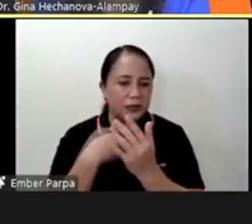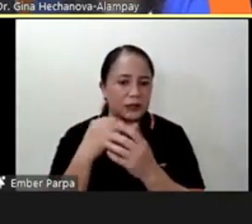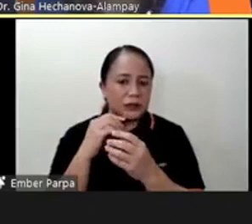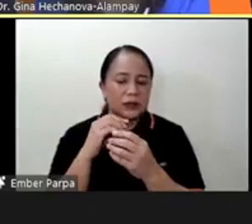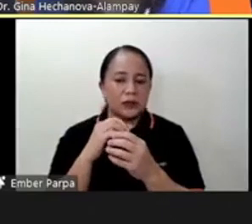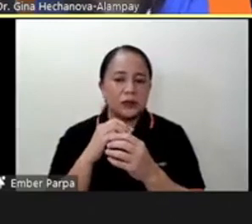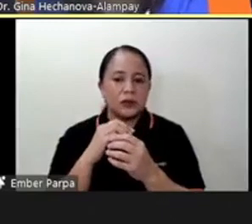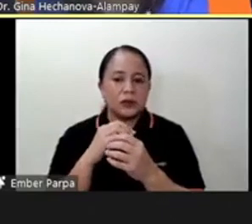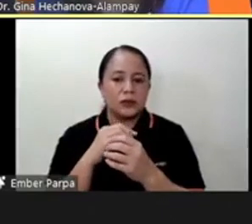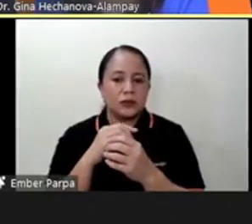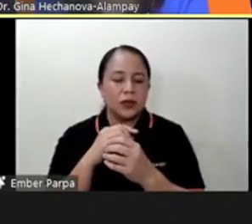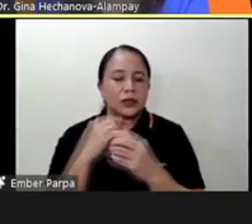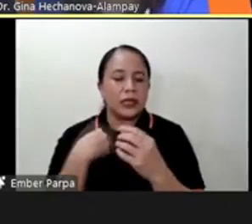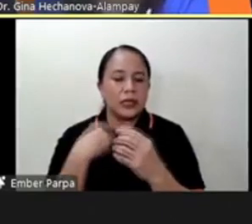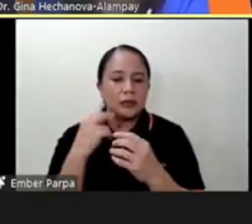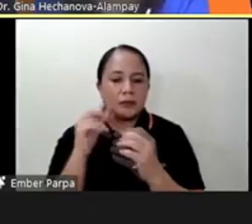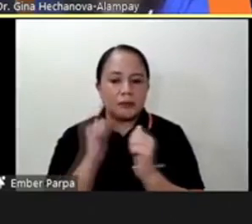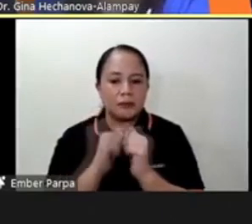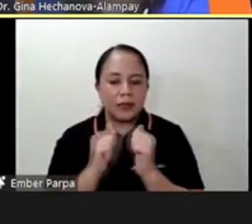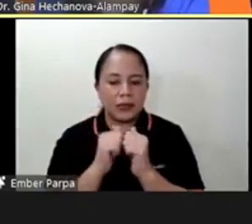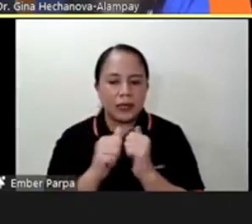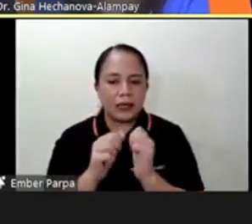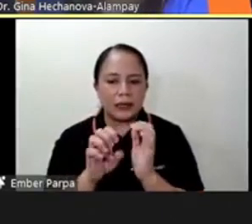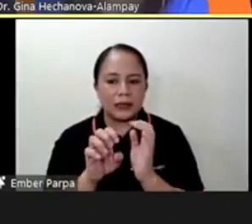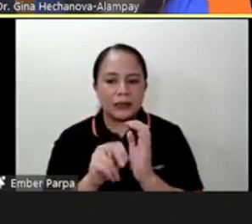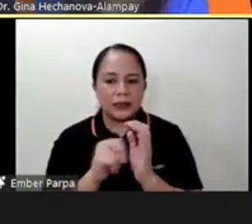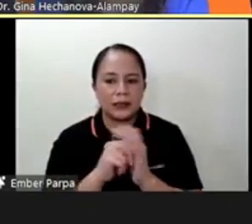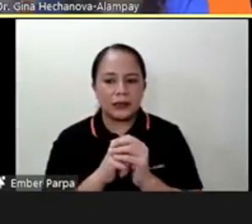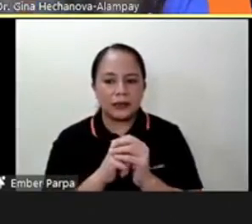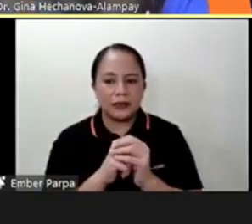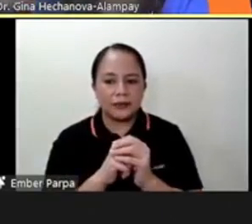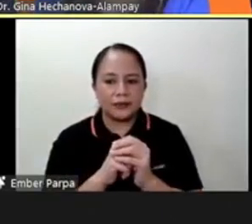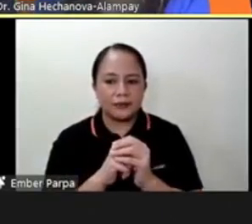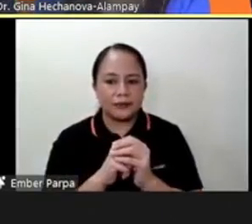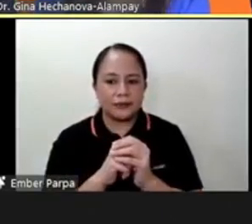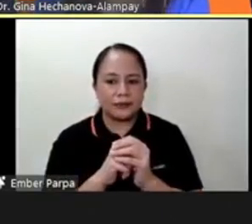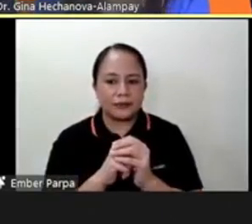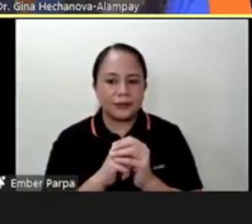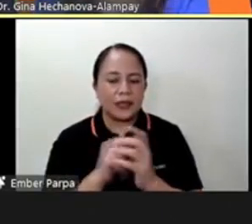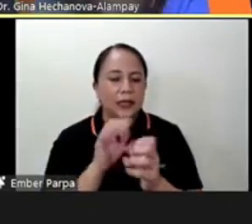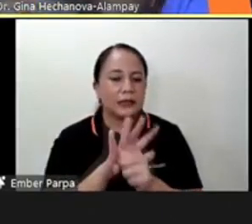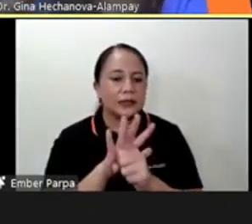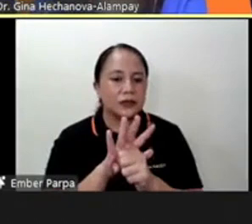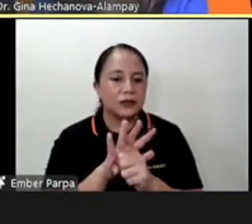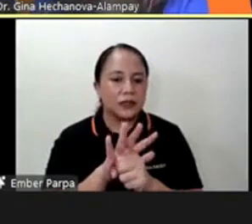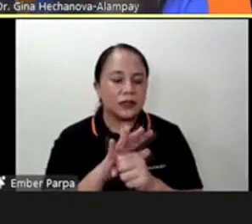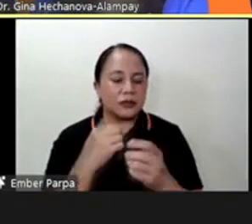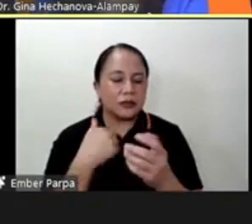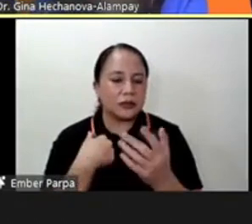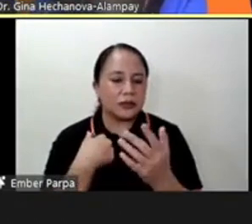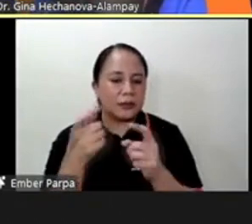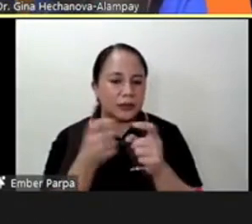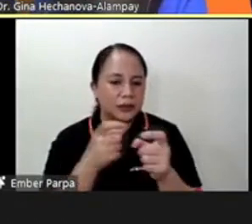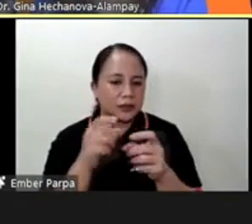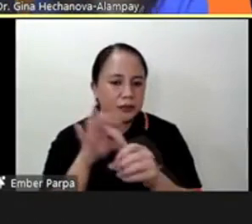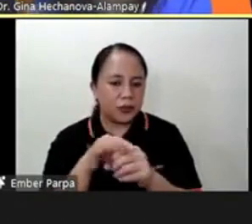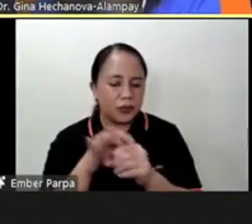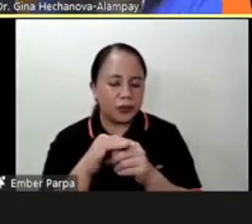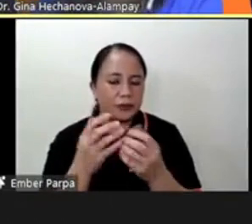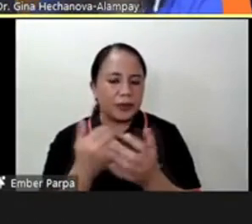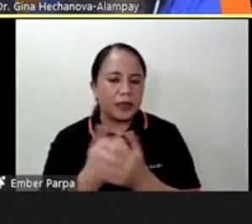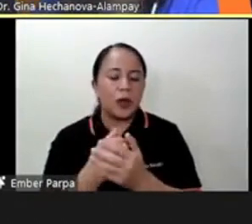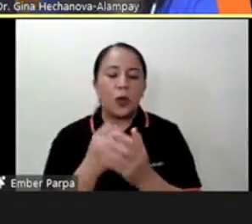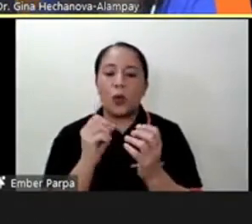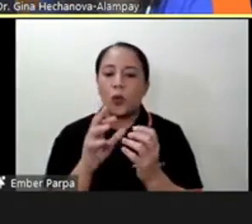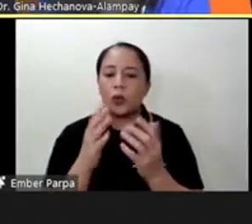distress, then they may need things like a resilience program, a stress management program, counseling, debriefing, or even